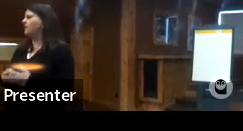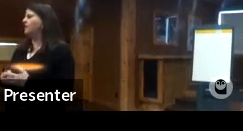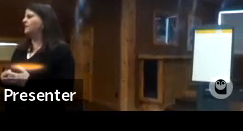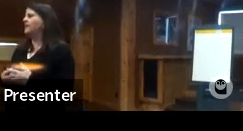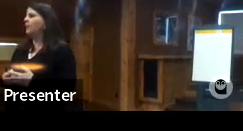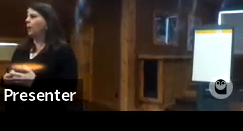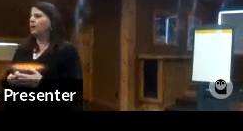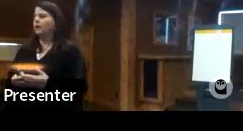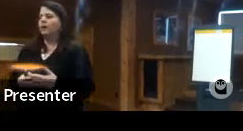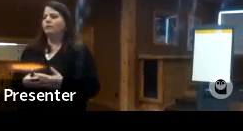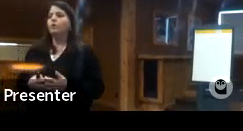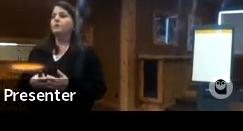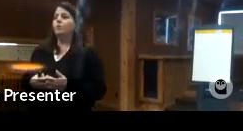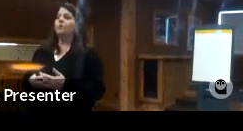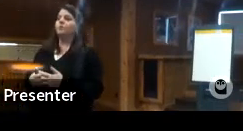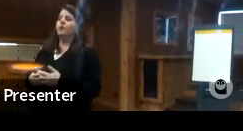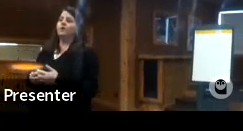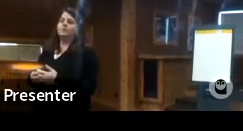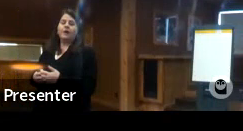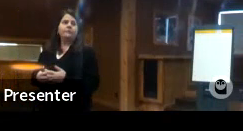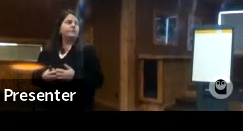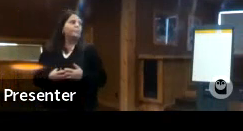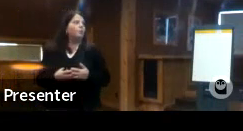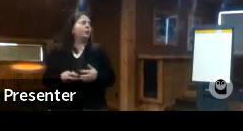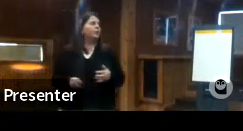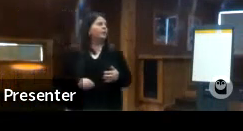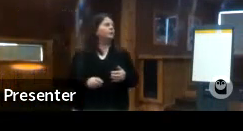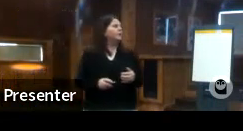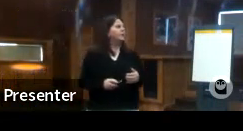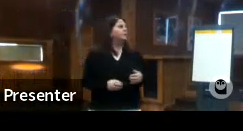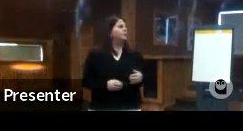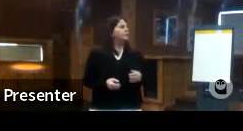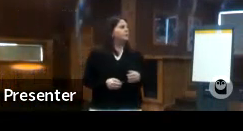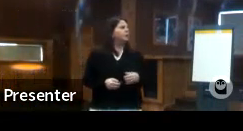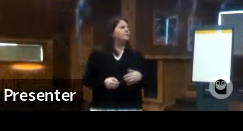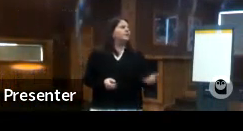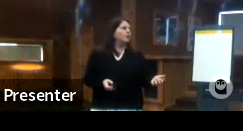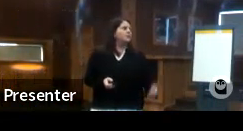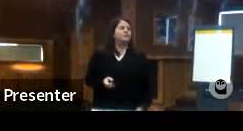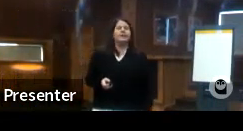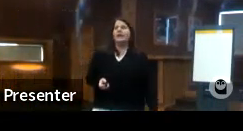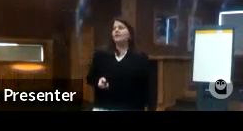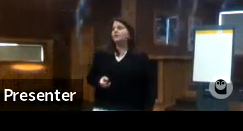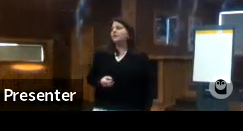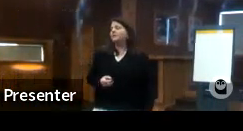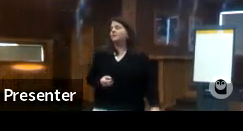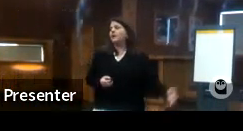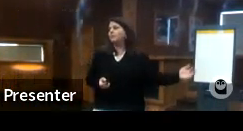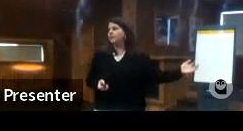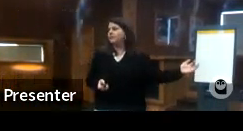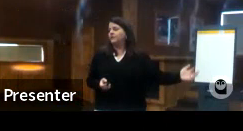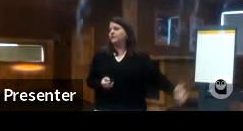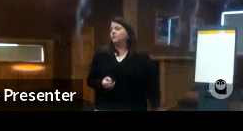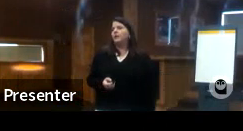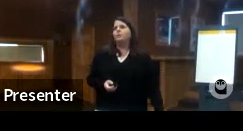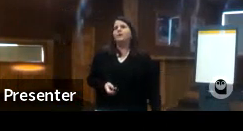create that strongest network for support for our survivors that we're working with. So shelter workers, psychologists, psychiatrists, there's a